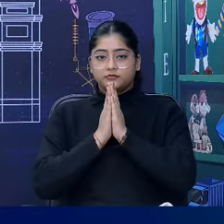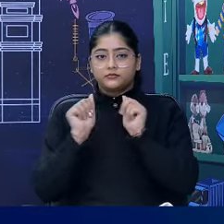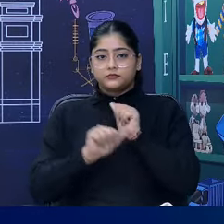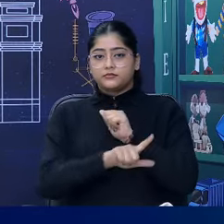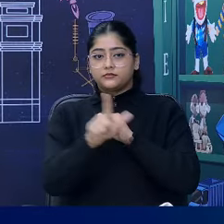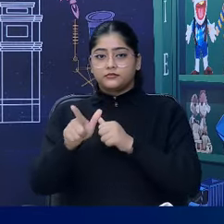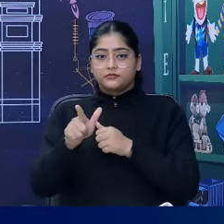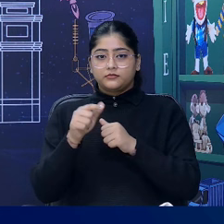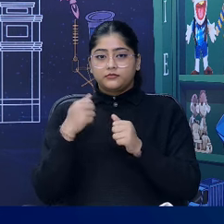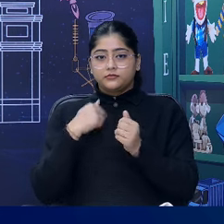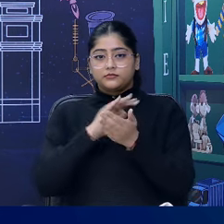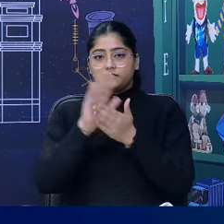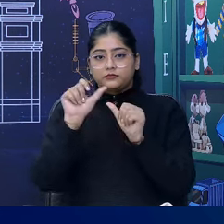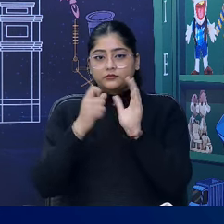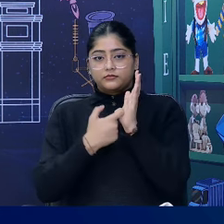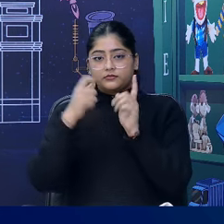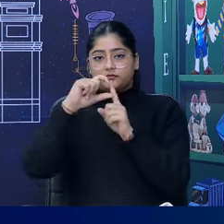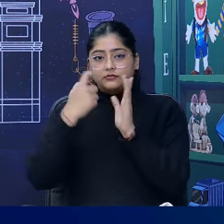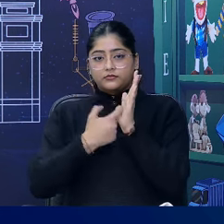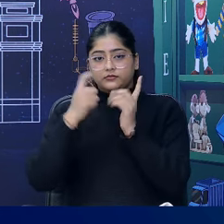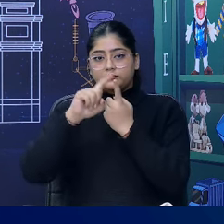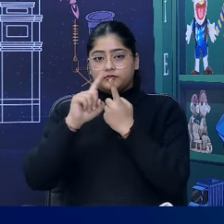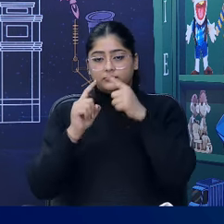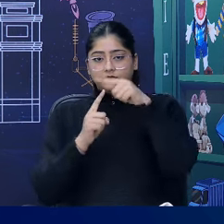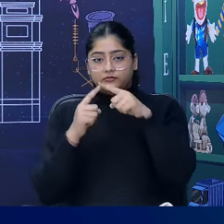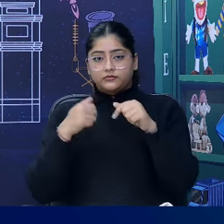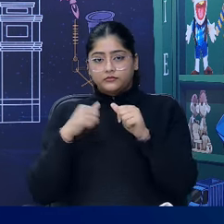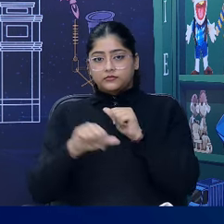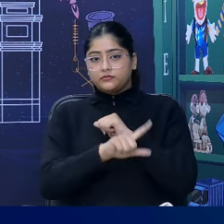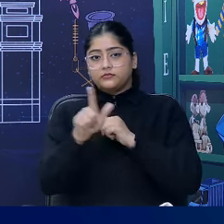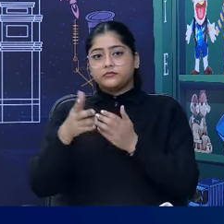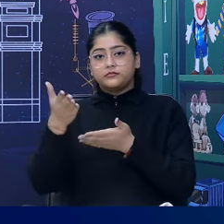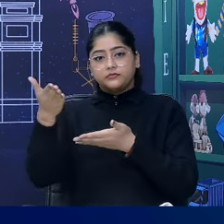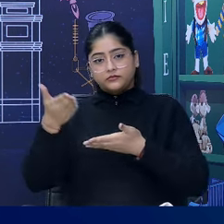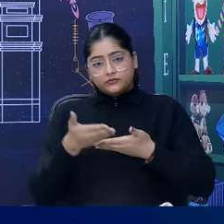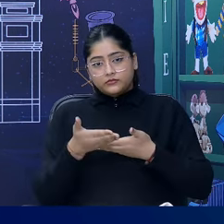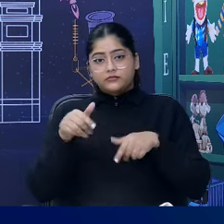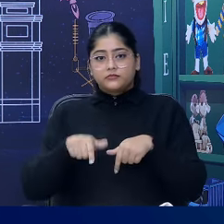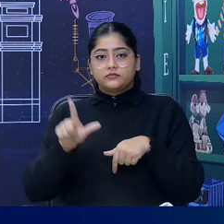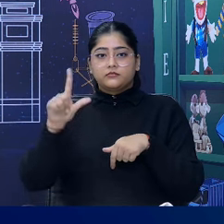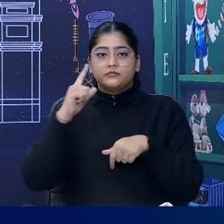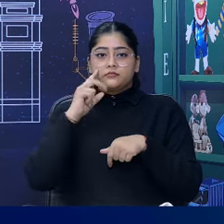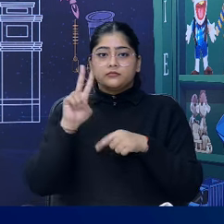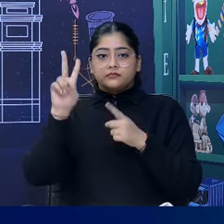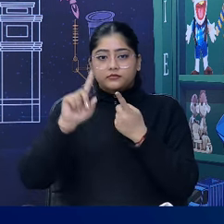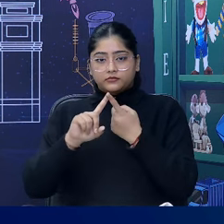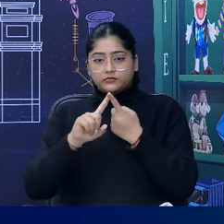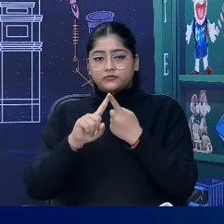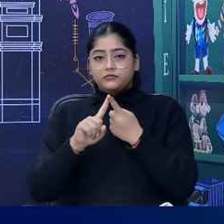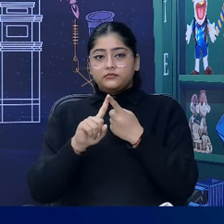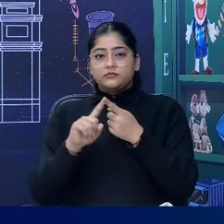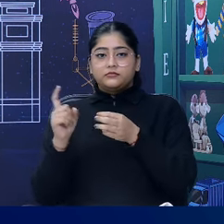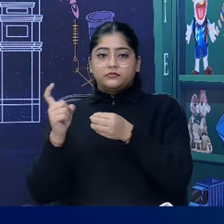Namaskar, I'm Harpreet Kaur and I welcome you all very warmly to this live and interactive session on